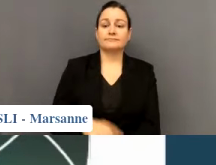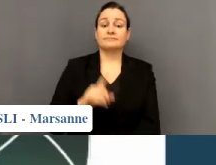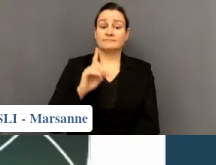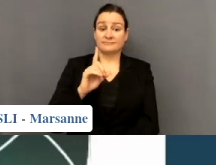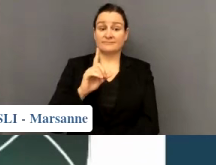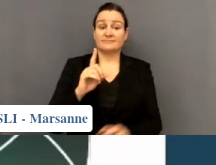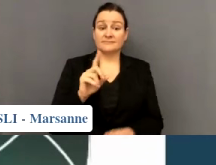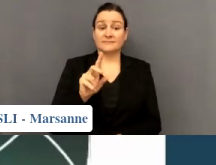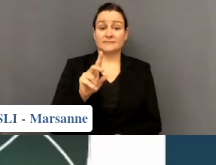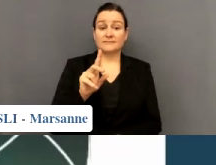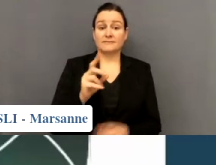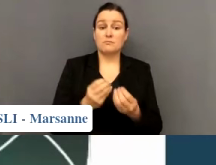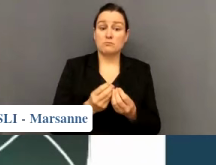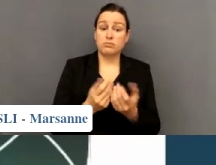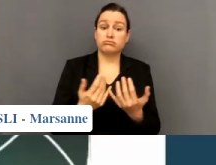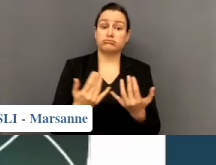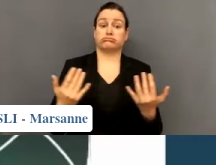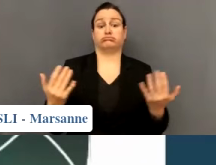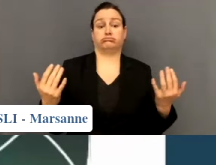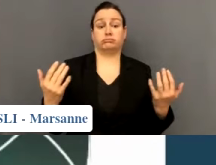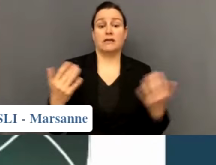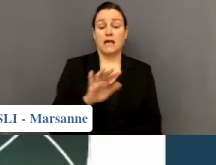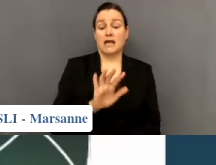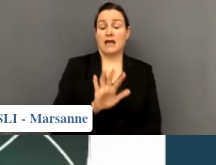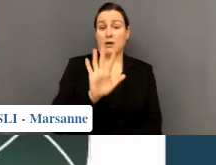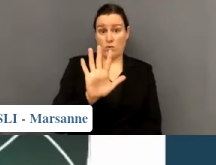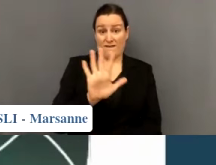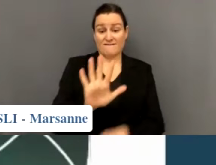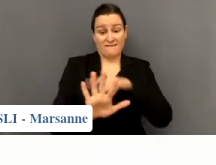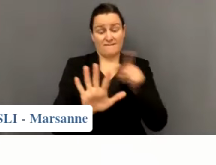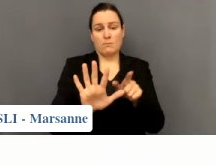had experienced one or more financial stresses due to the pandemic.